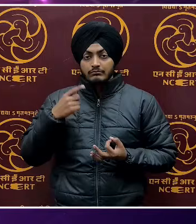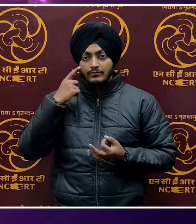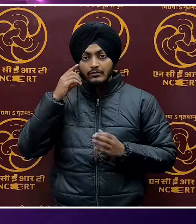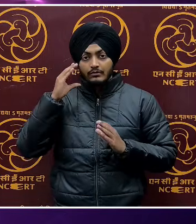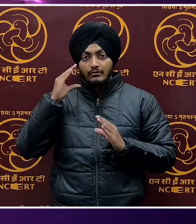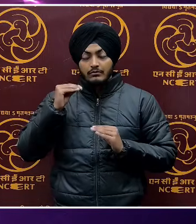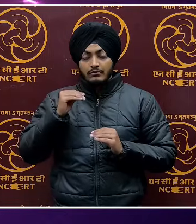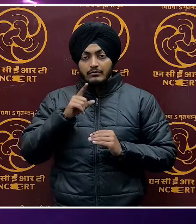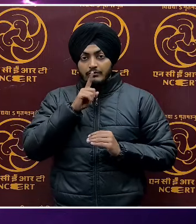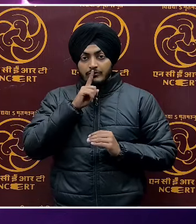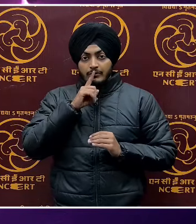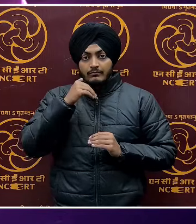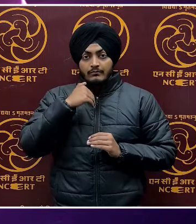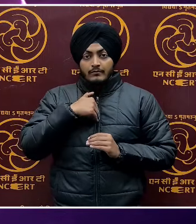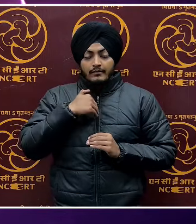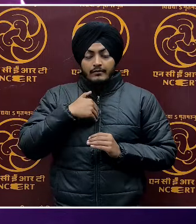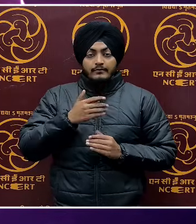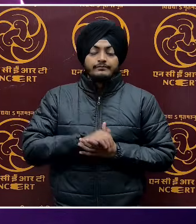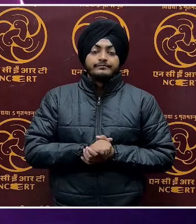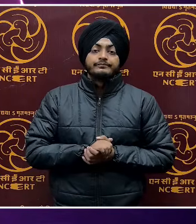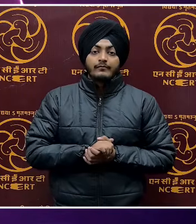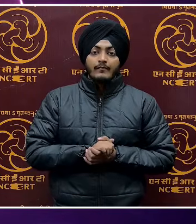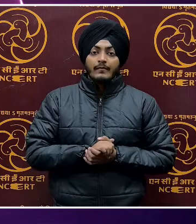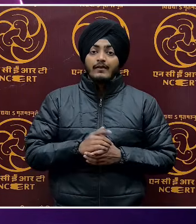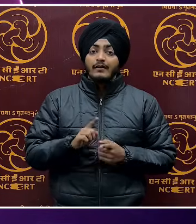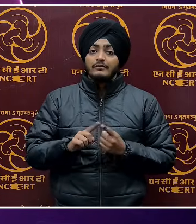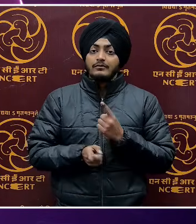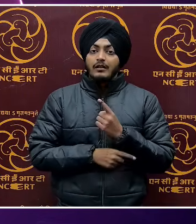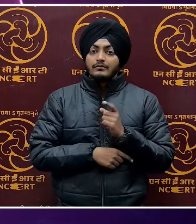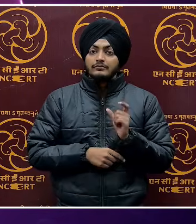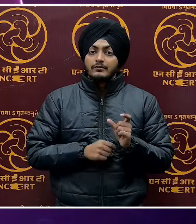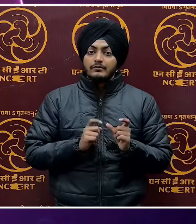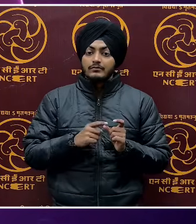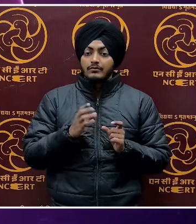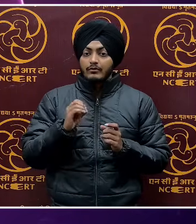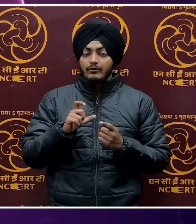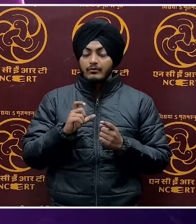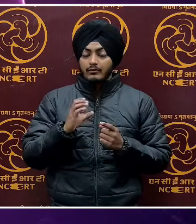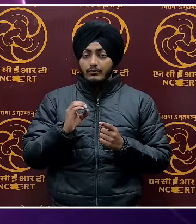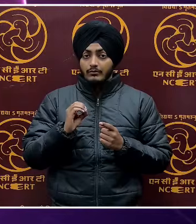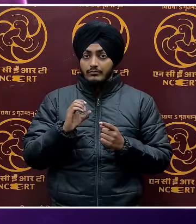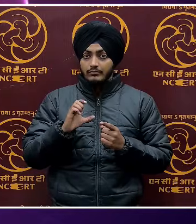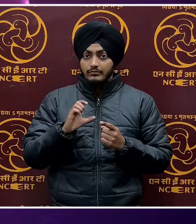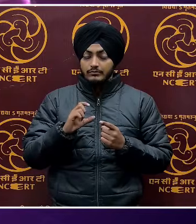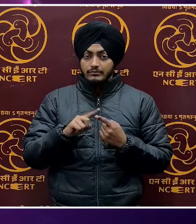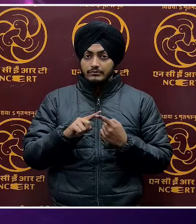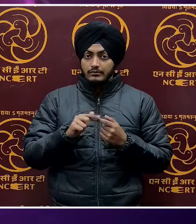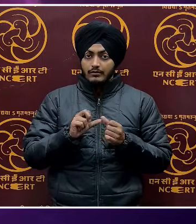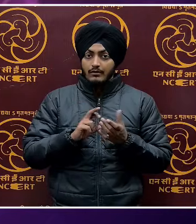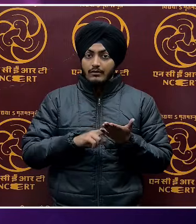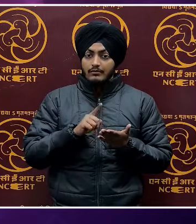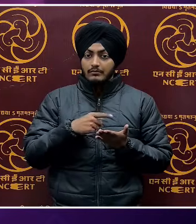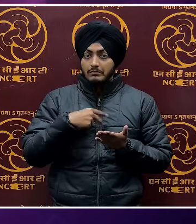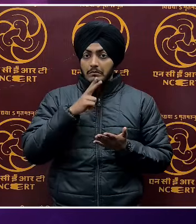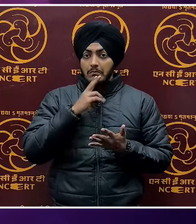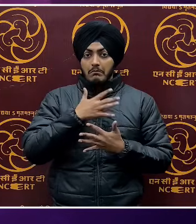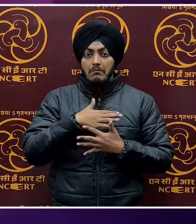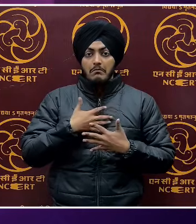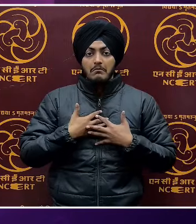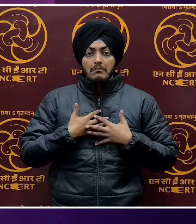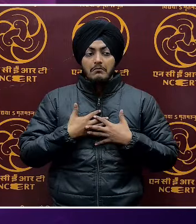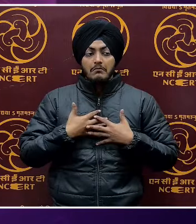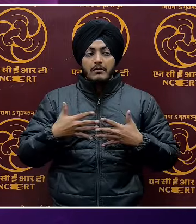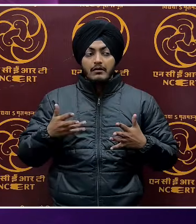and quiet and tranquil. Okay, then the last one is ocean. It's a big water body, or I can say the biggest water